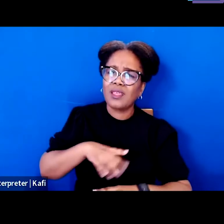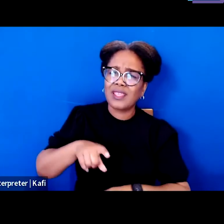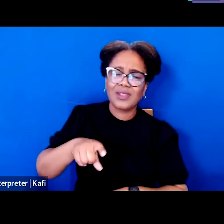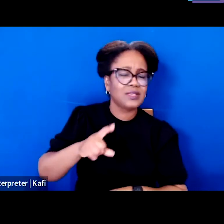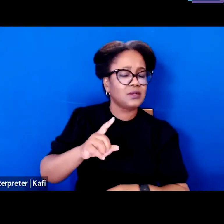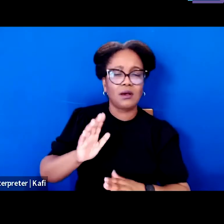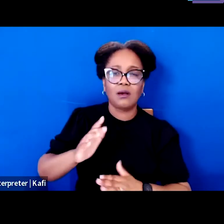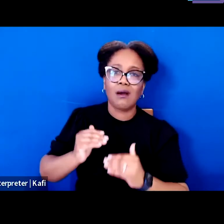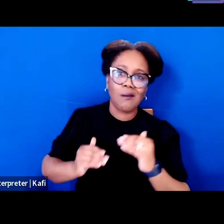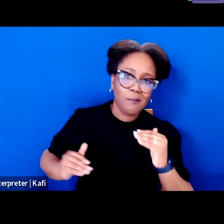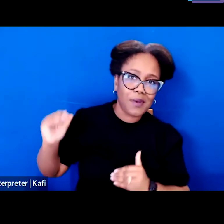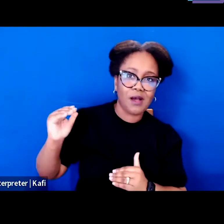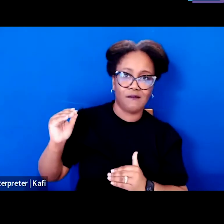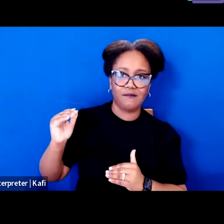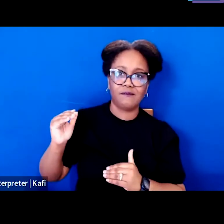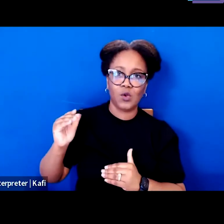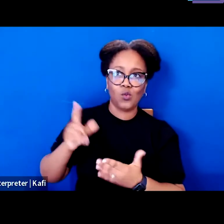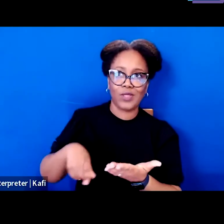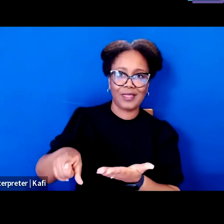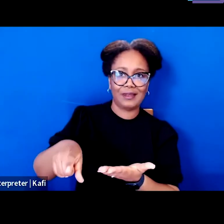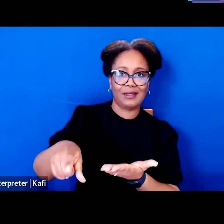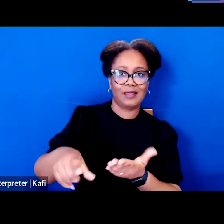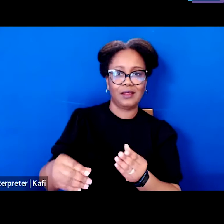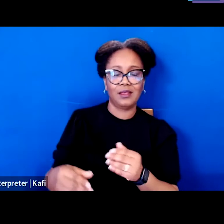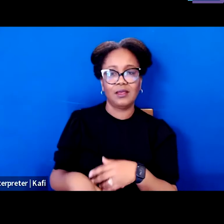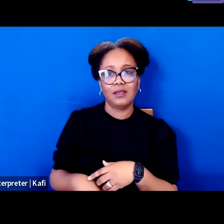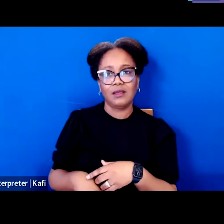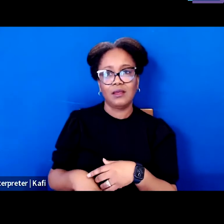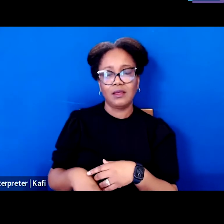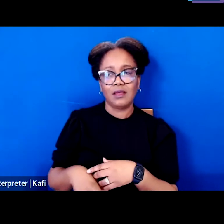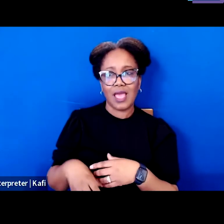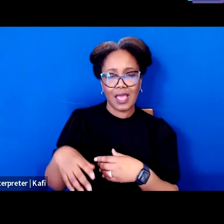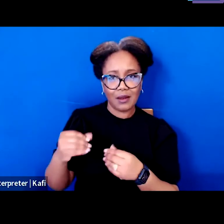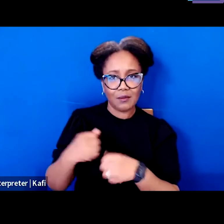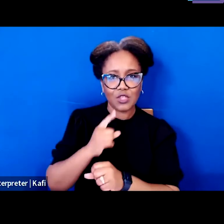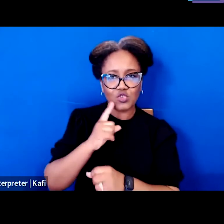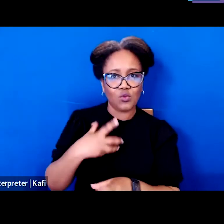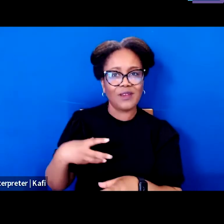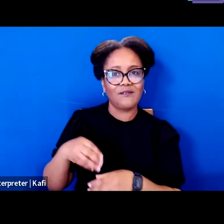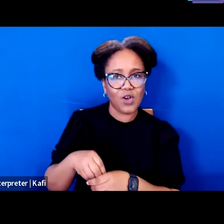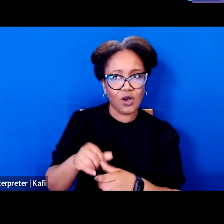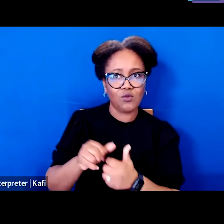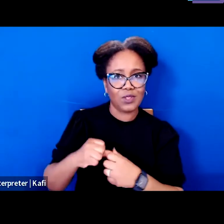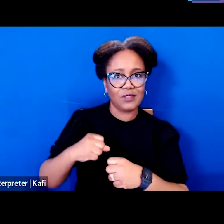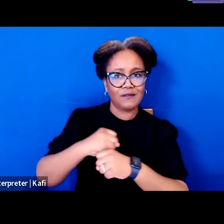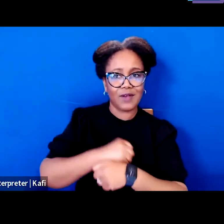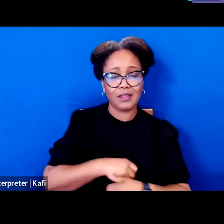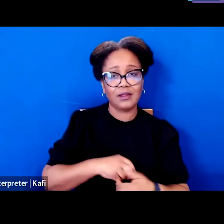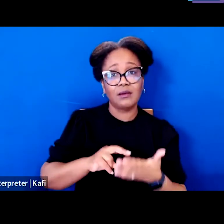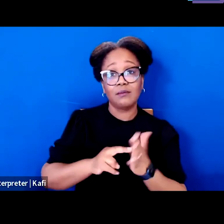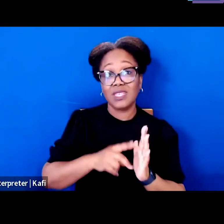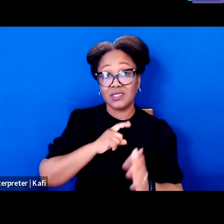actually in dispossessing Black people of a neighborhood. And that Black people